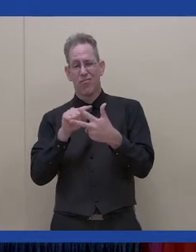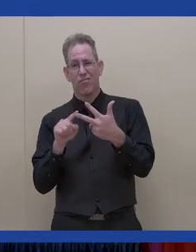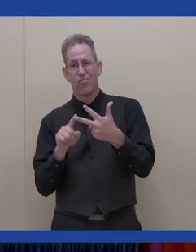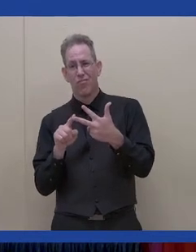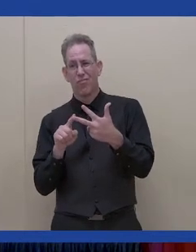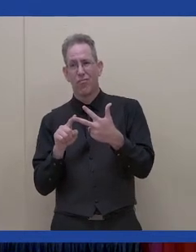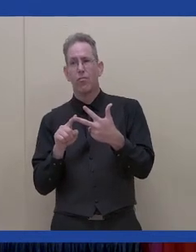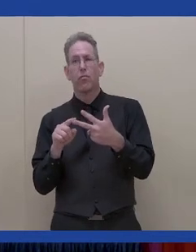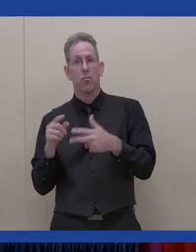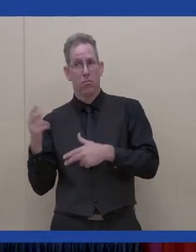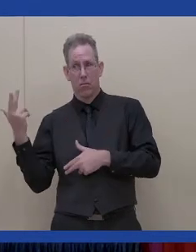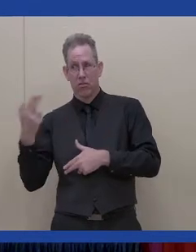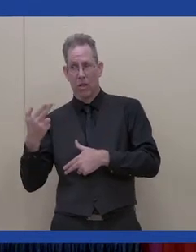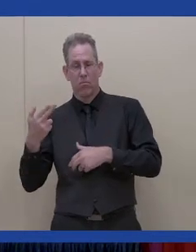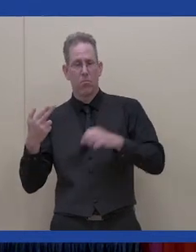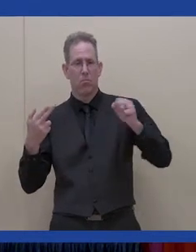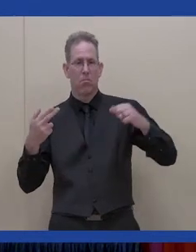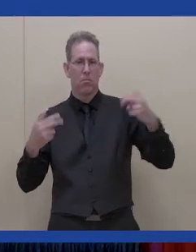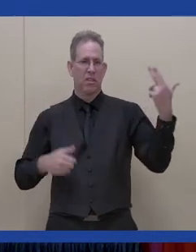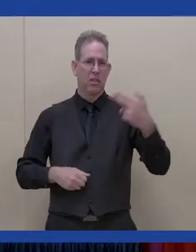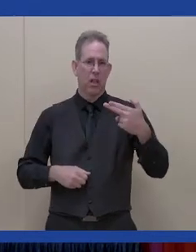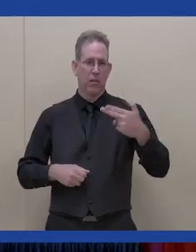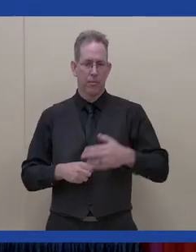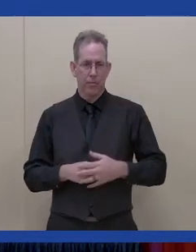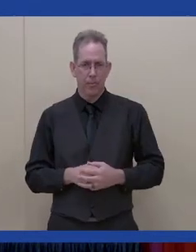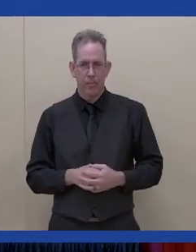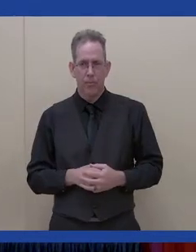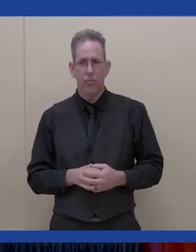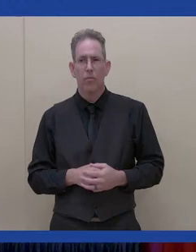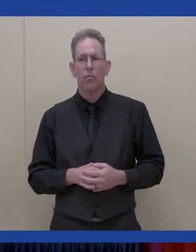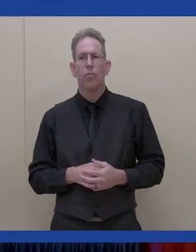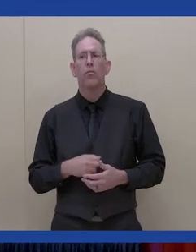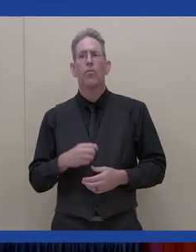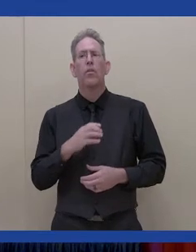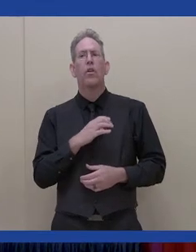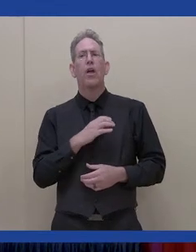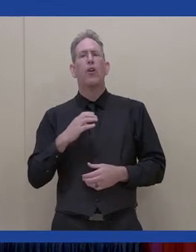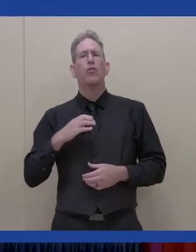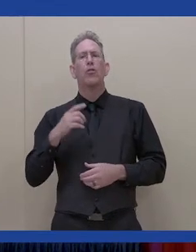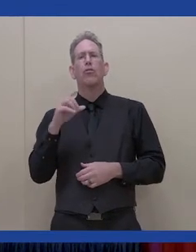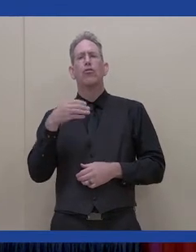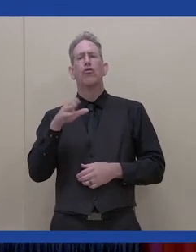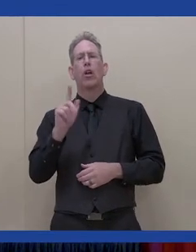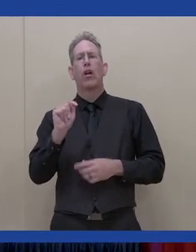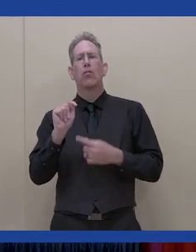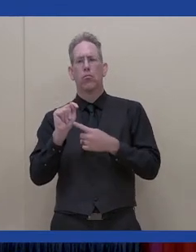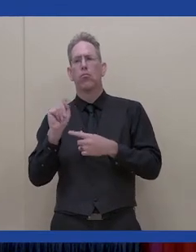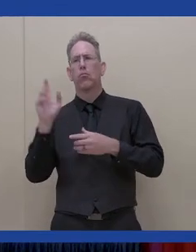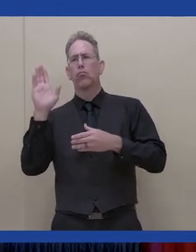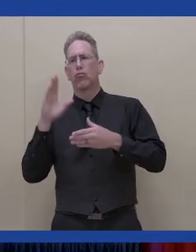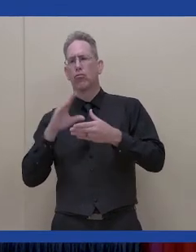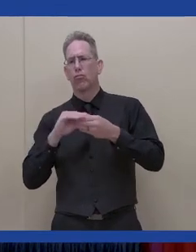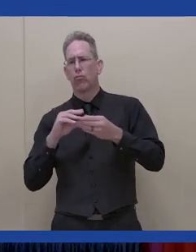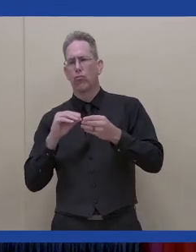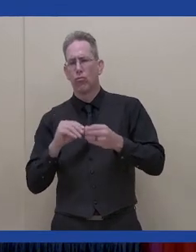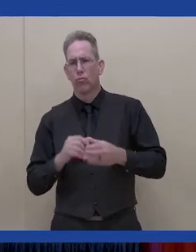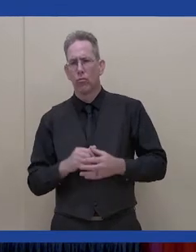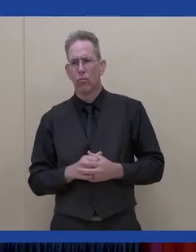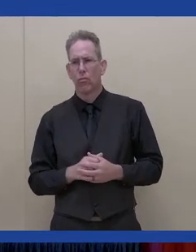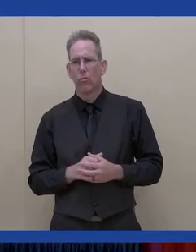Second. Seconded by Councilor Grant. Are there further nominations for the Board of Finance?